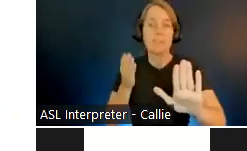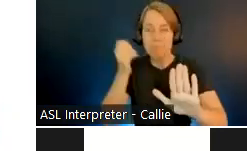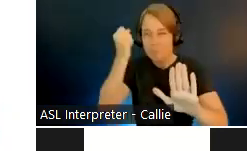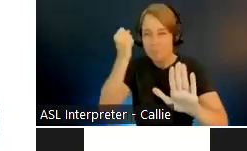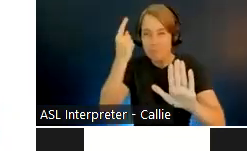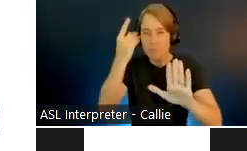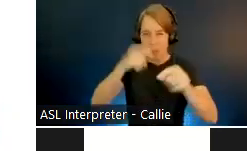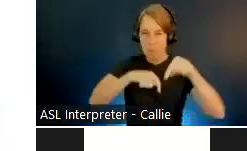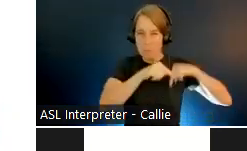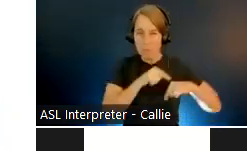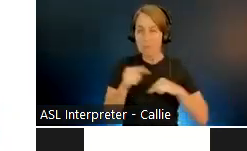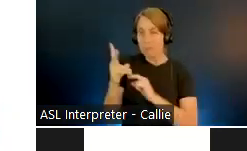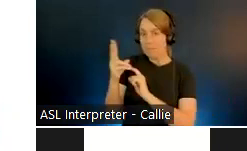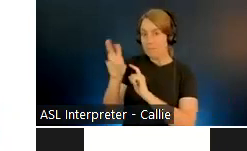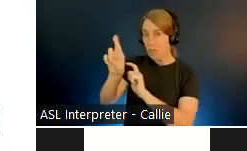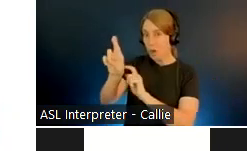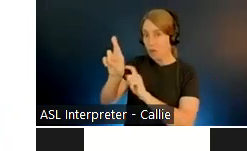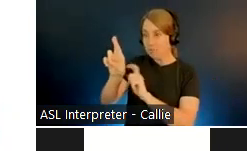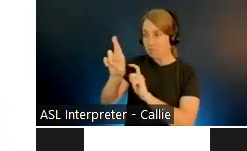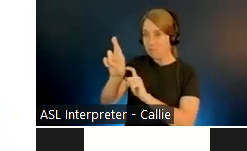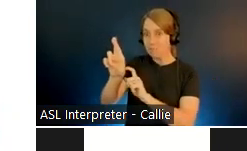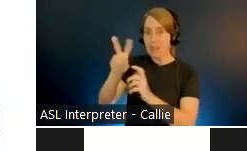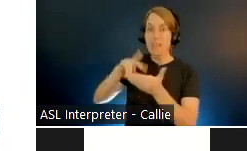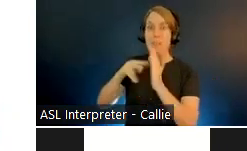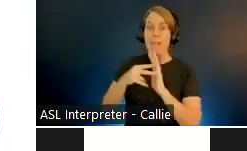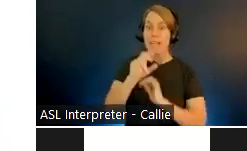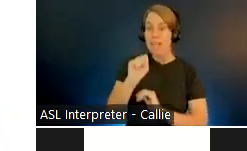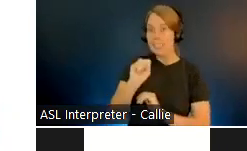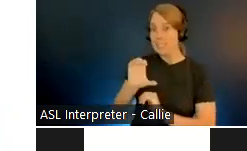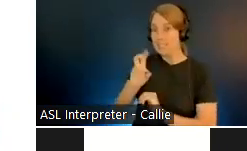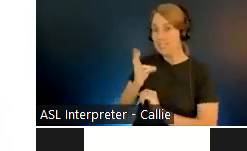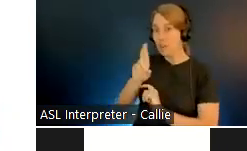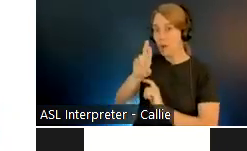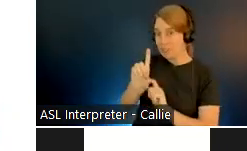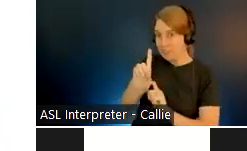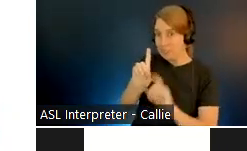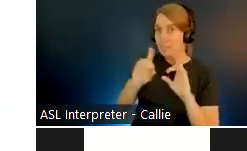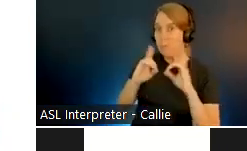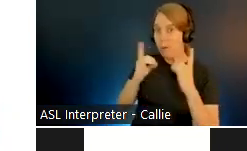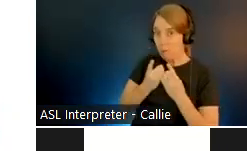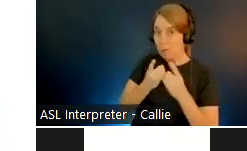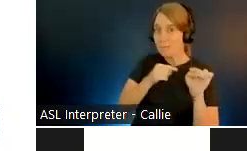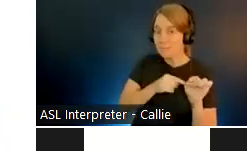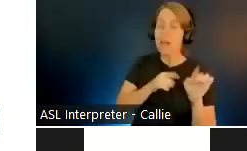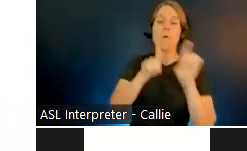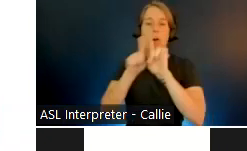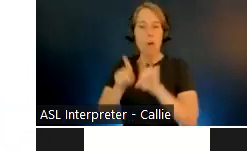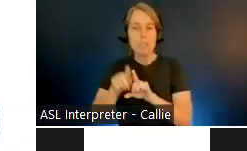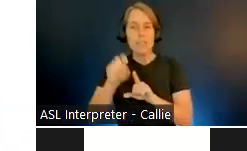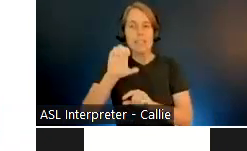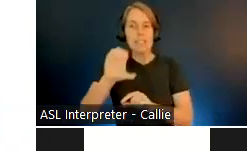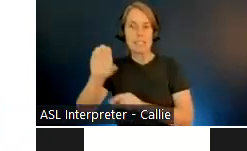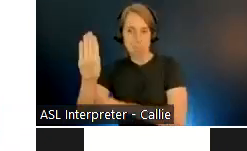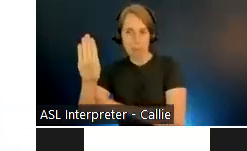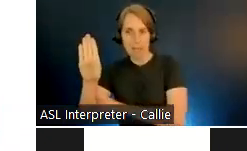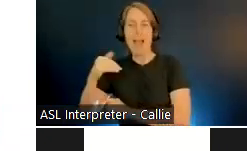presentation. That applies to both the South Carolina Vocational Rehabilitation Department and to the South Carolina Commission